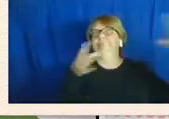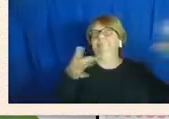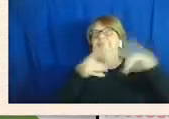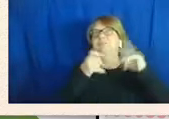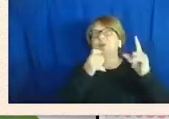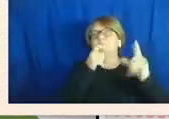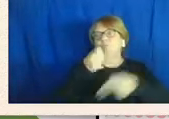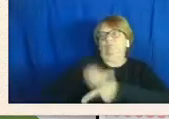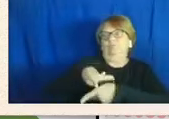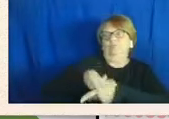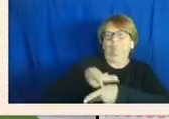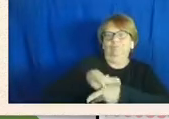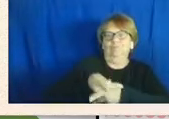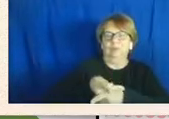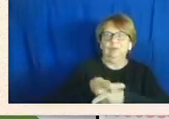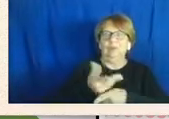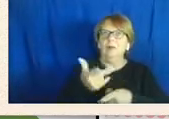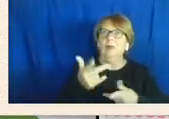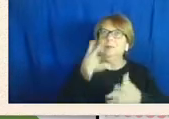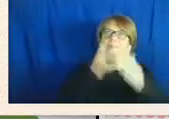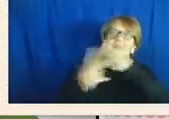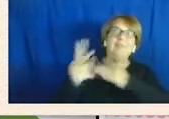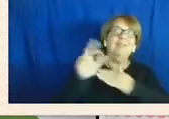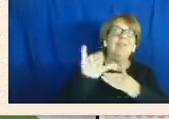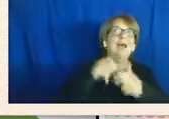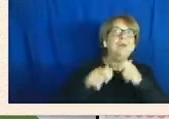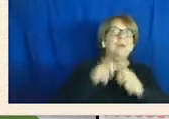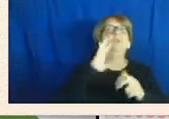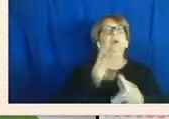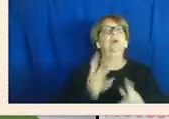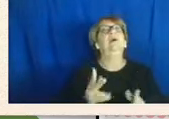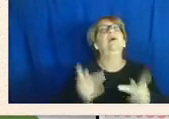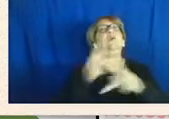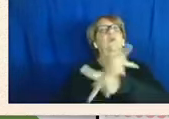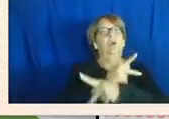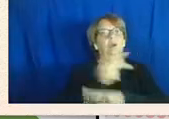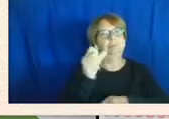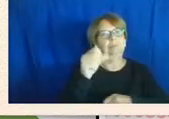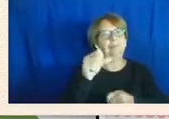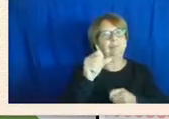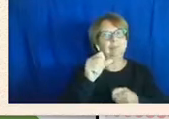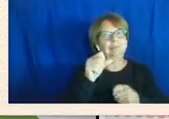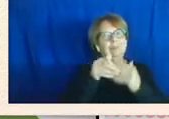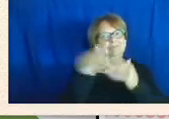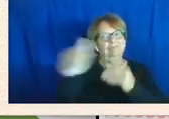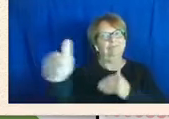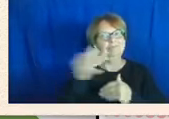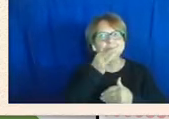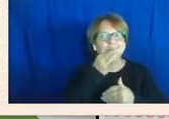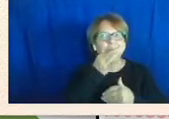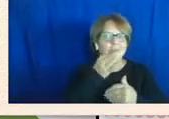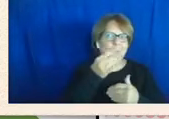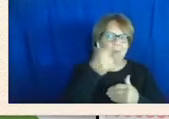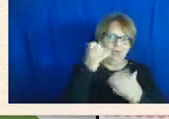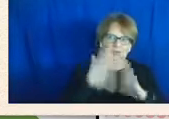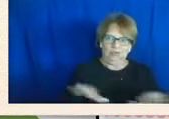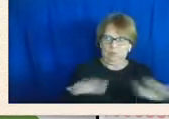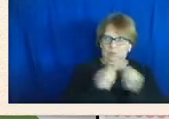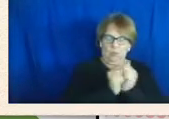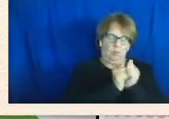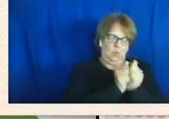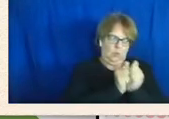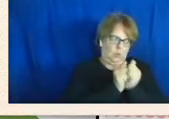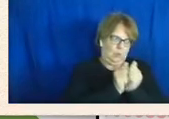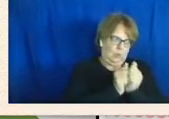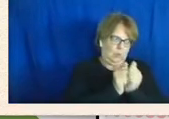that some of those problems are going to be worse, in the near future, given that children have been with caregivers for so much longer and